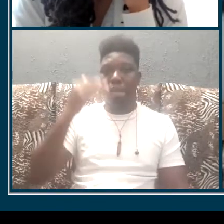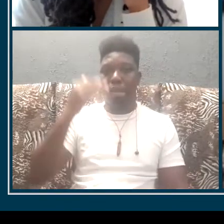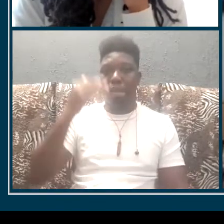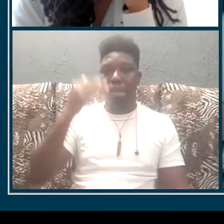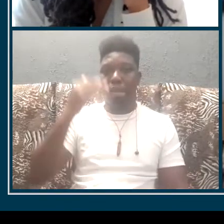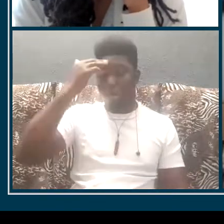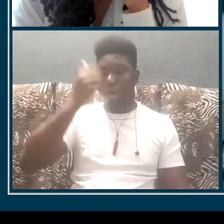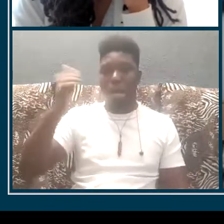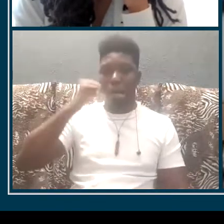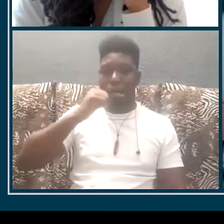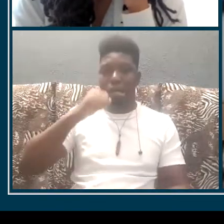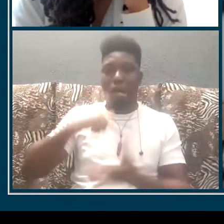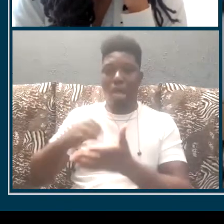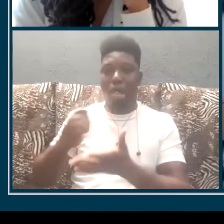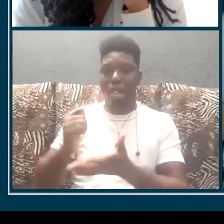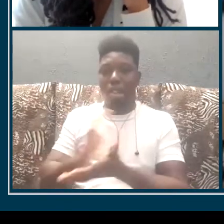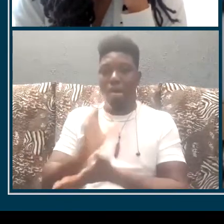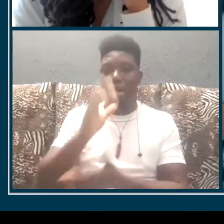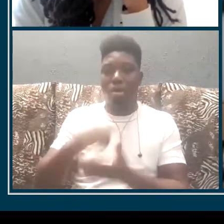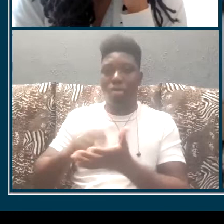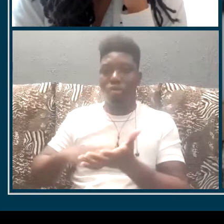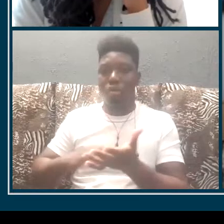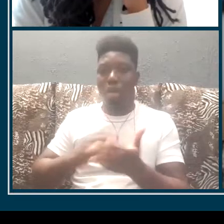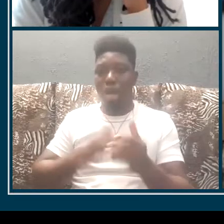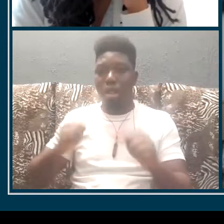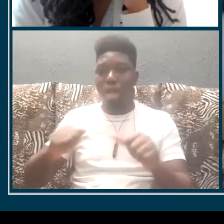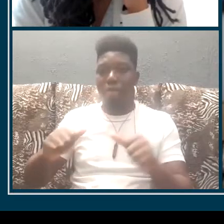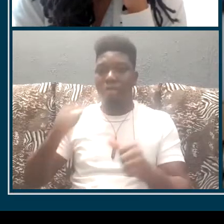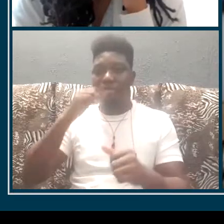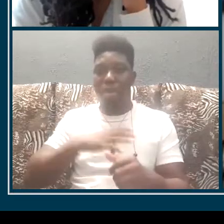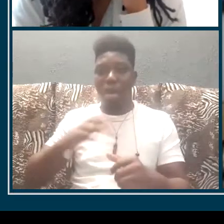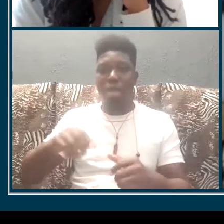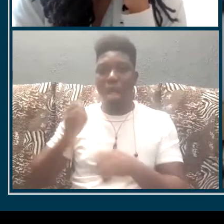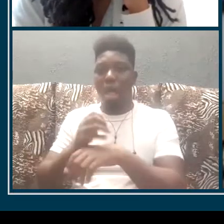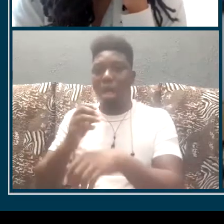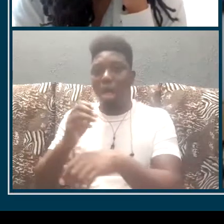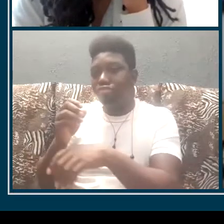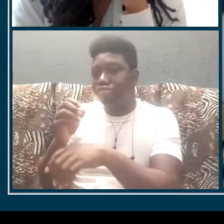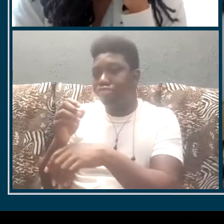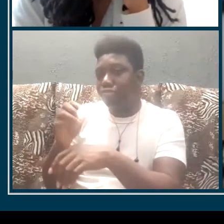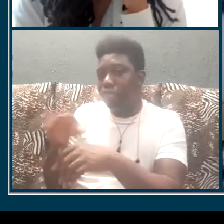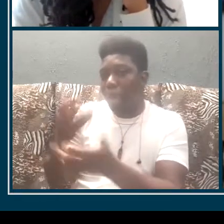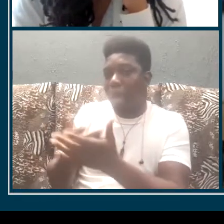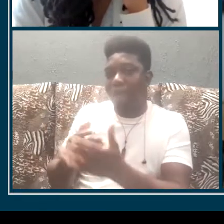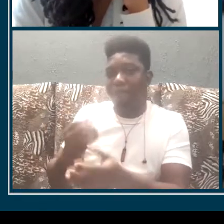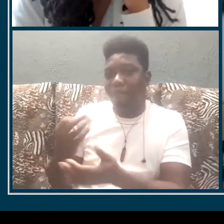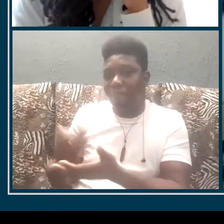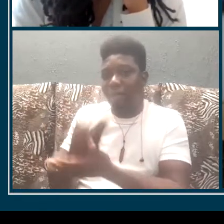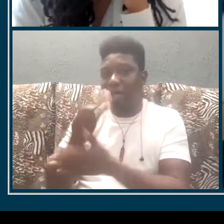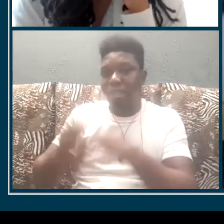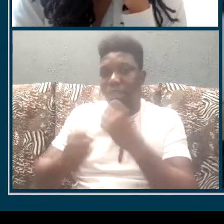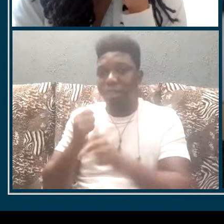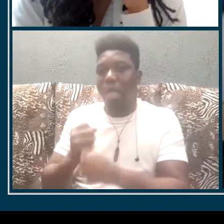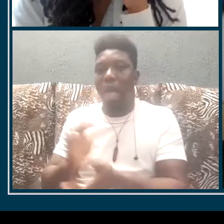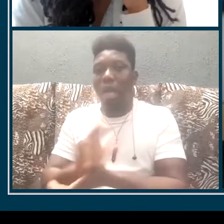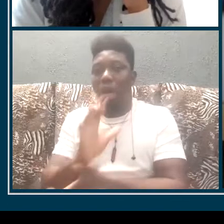able-bodied female and arrived at her freshman year at college in a wheelchair because she'd been in a car accident over that summer. I've never